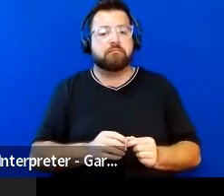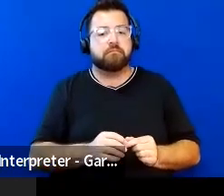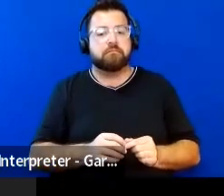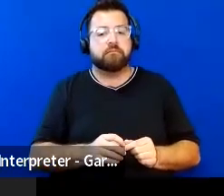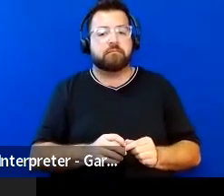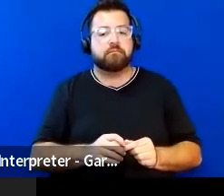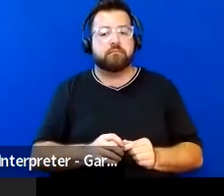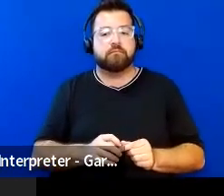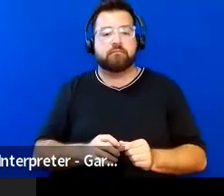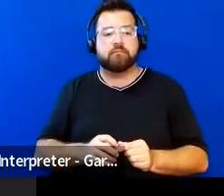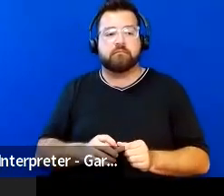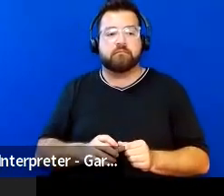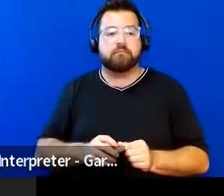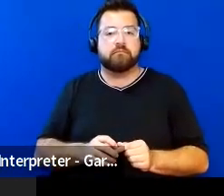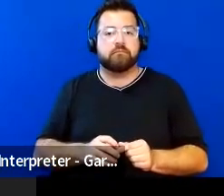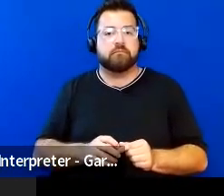Okay.